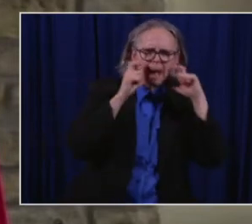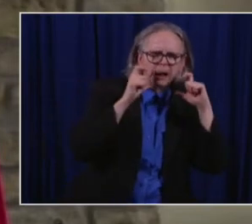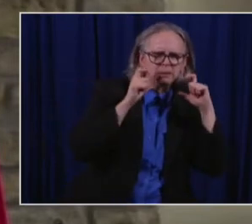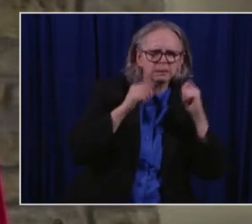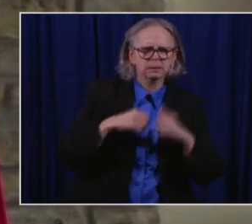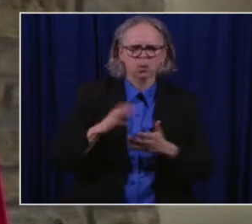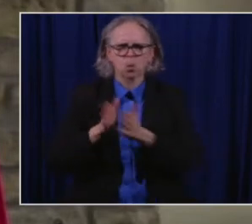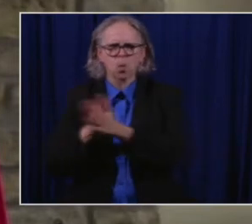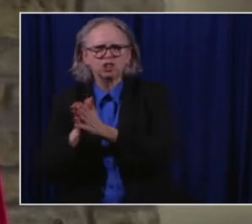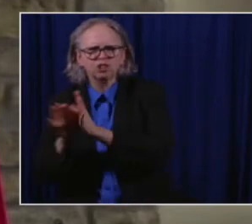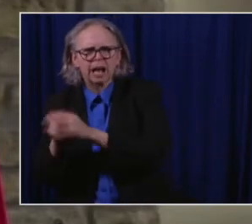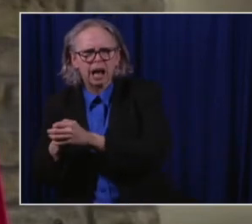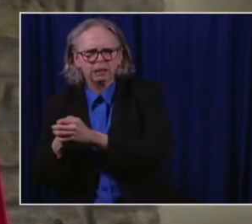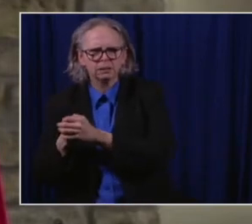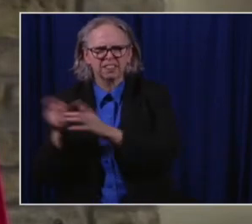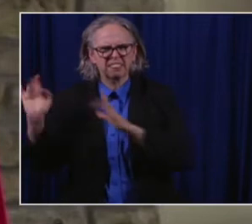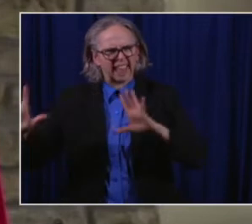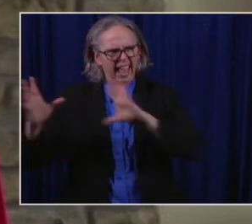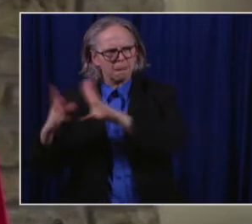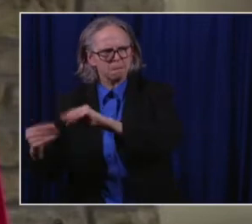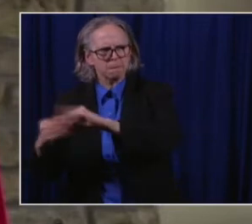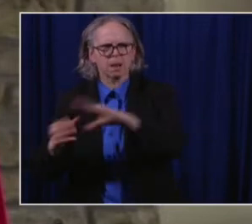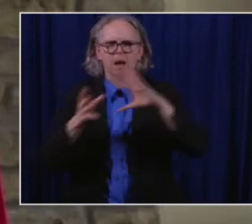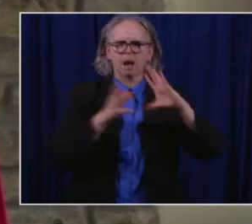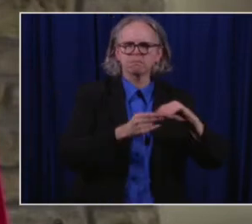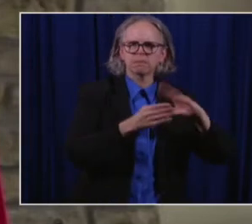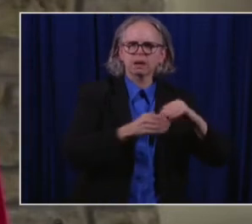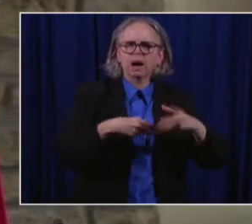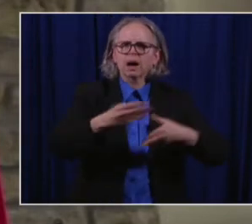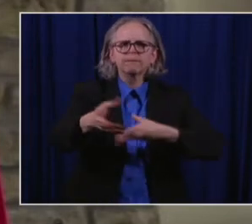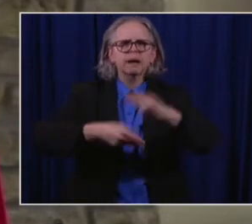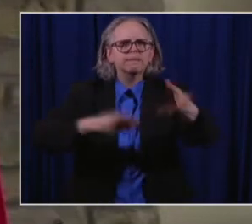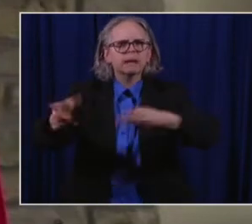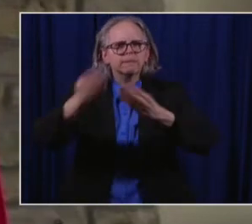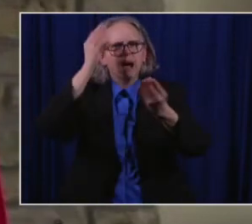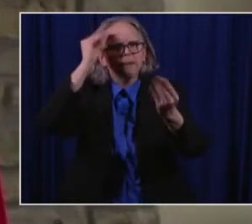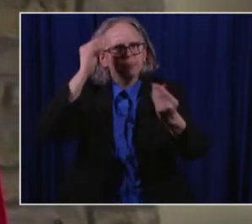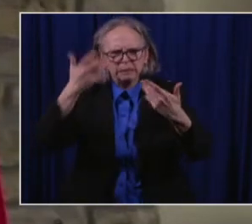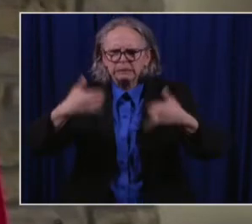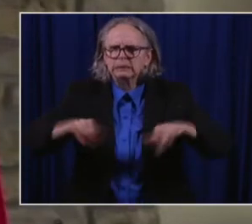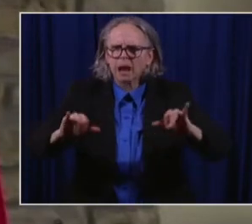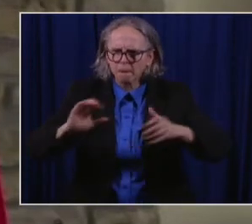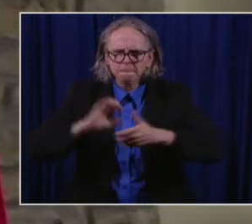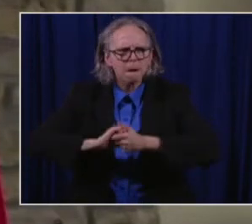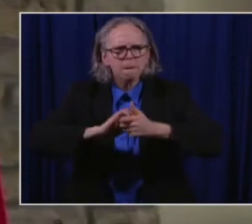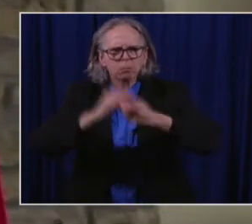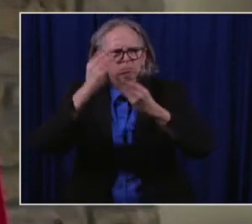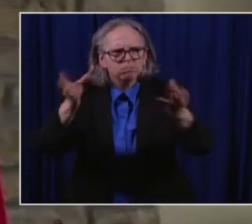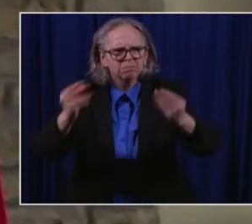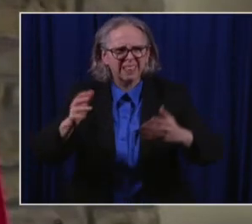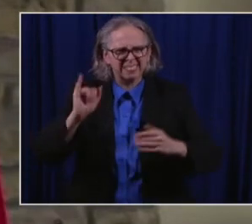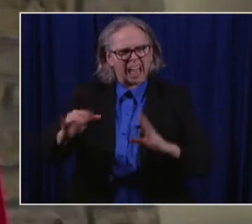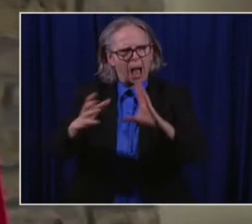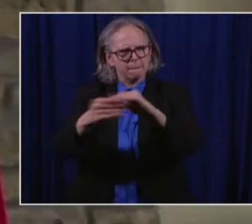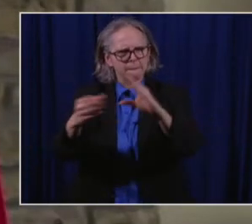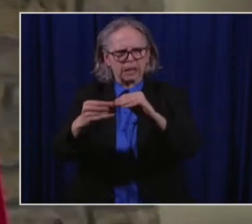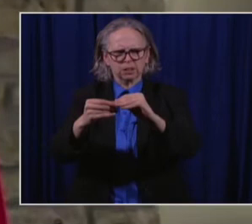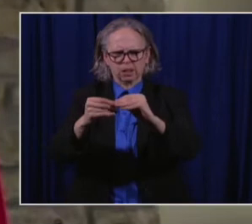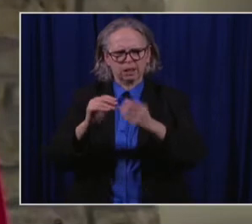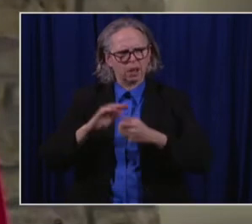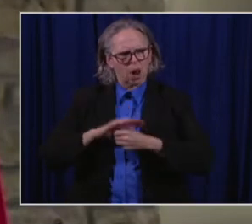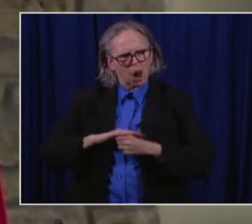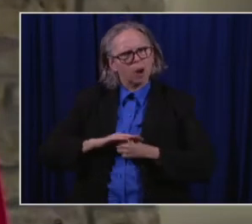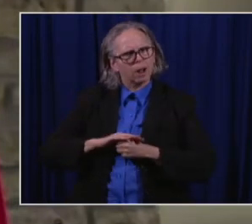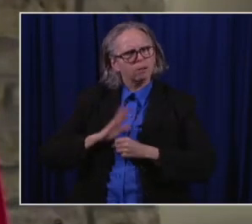just trying to message, we're in this together, we got to stay safe. And when that message comes locally, it has a lot